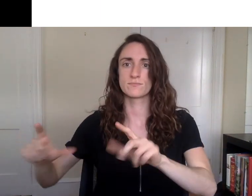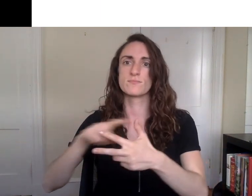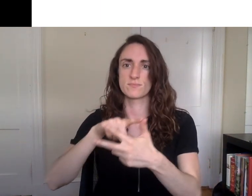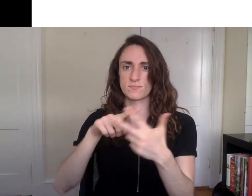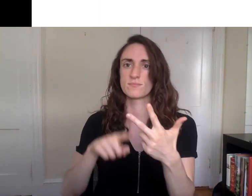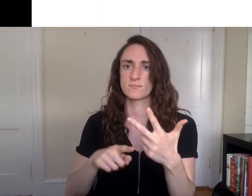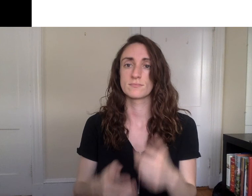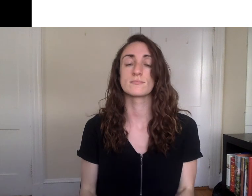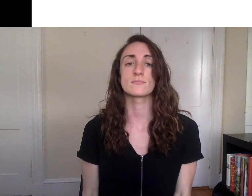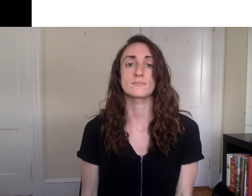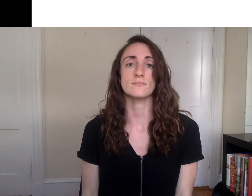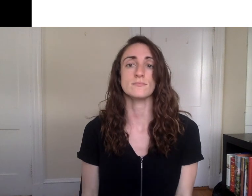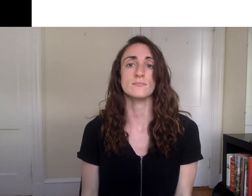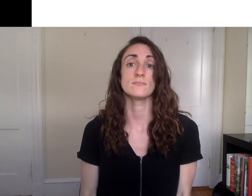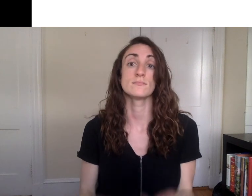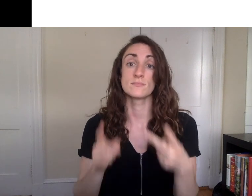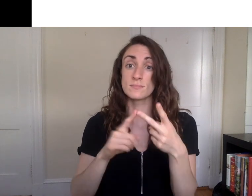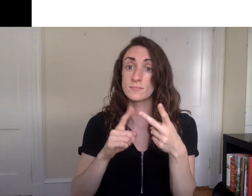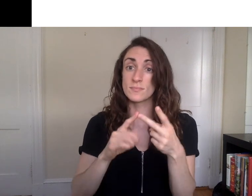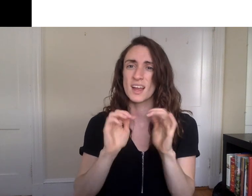it left and right, and slide it up and down.